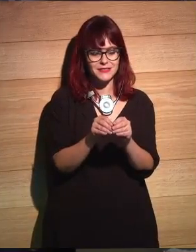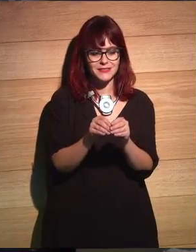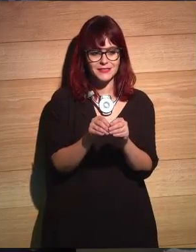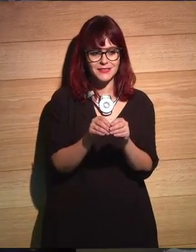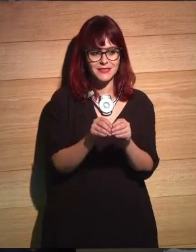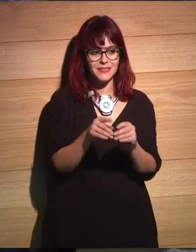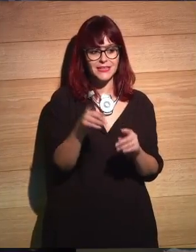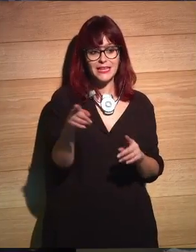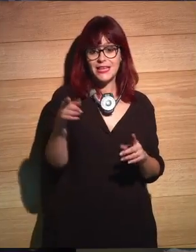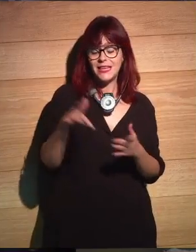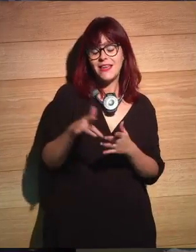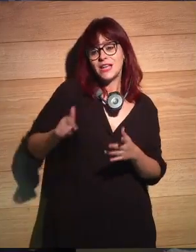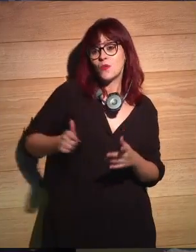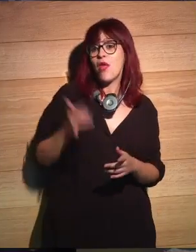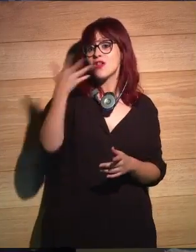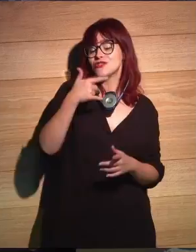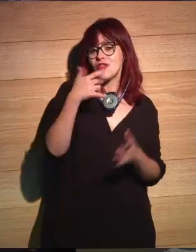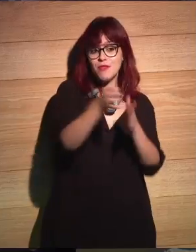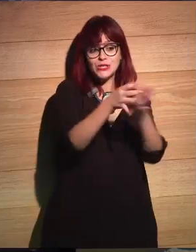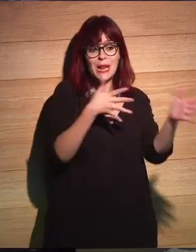Ireland, that's where the bridge